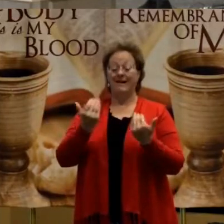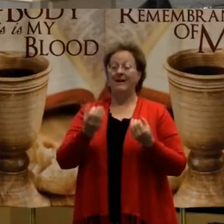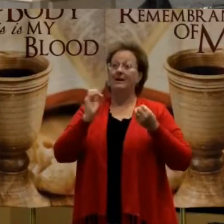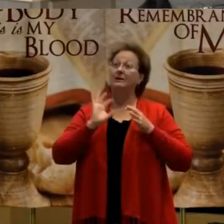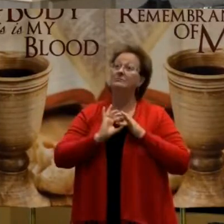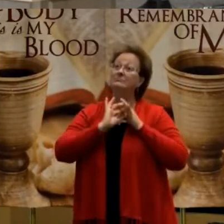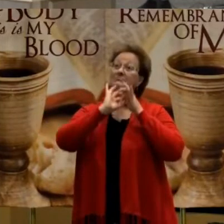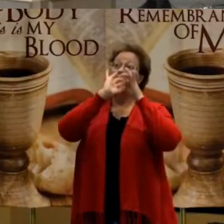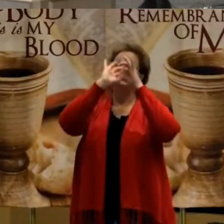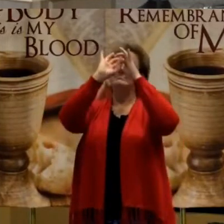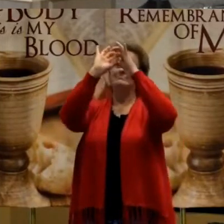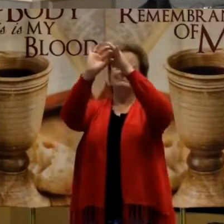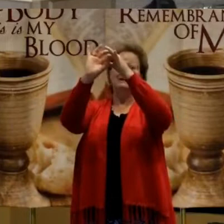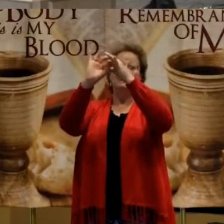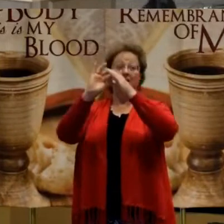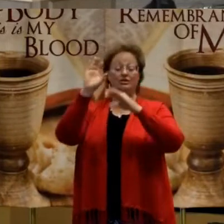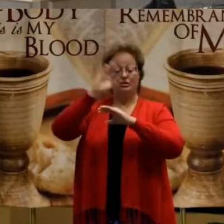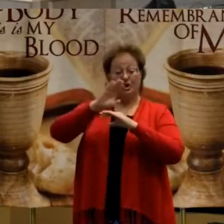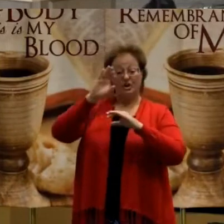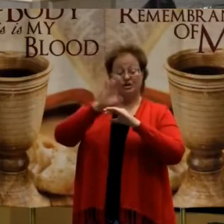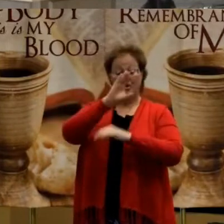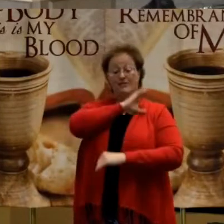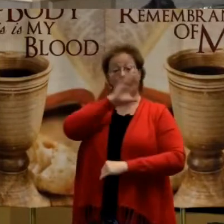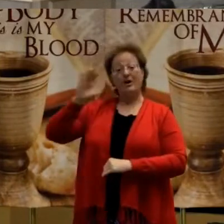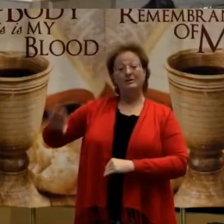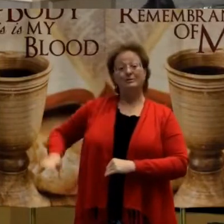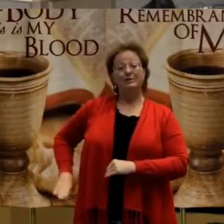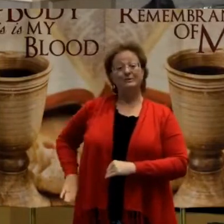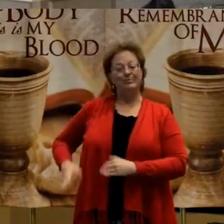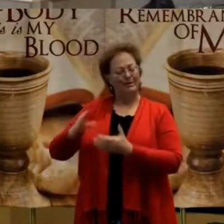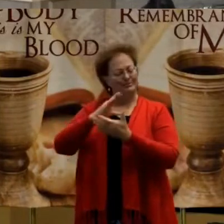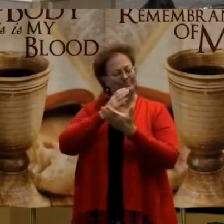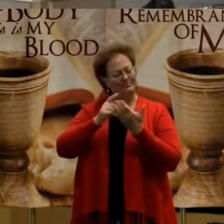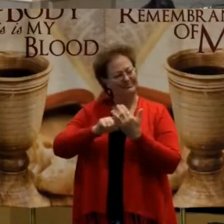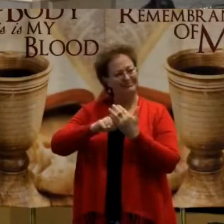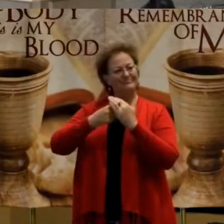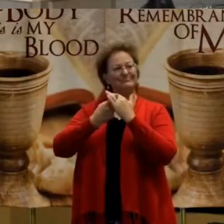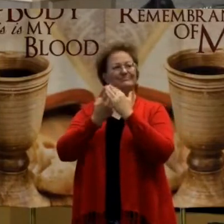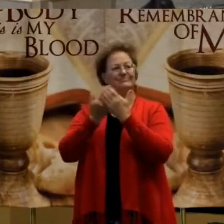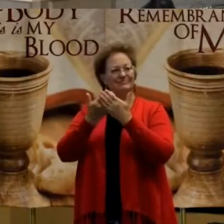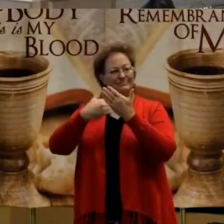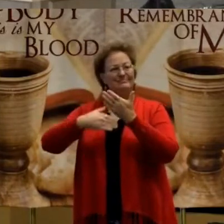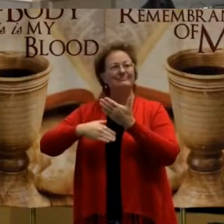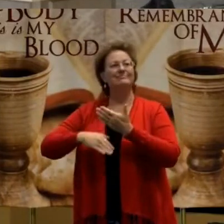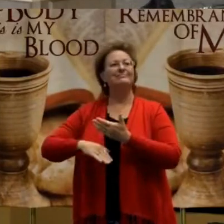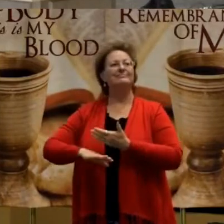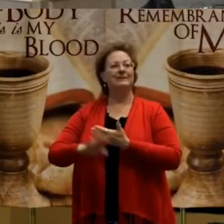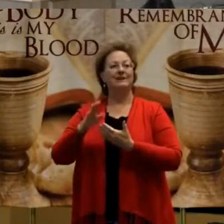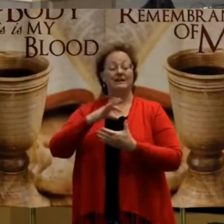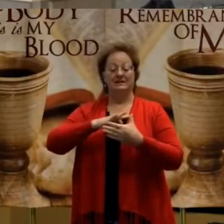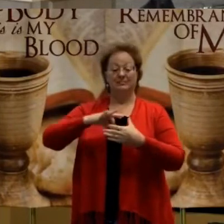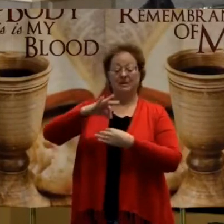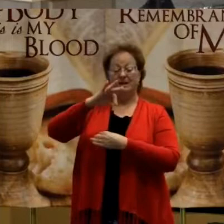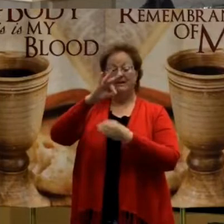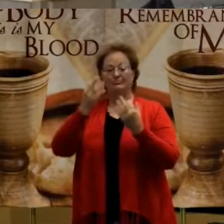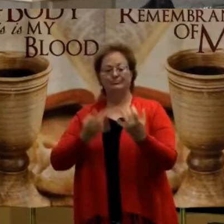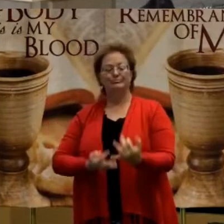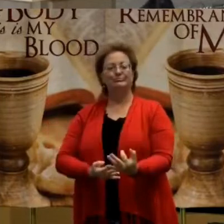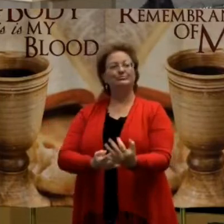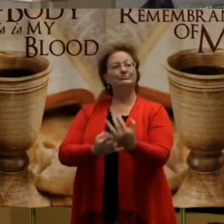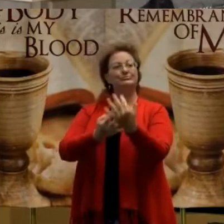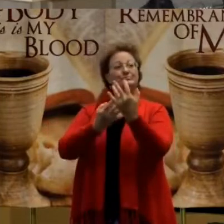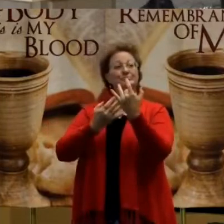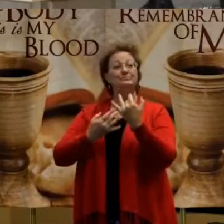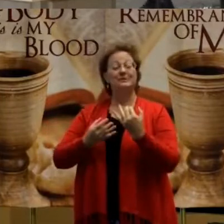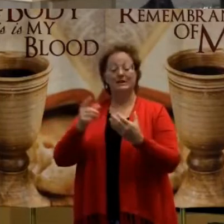are restored. And the Church of Christ was born, then the Spirit lit the flame. Now